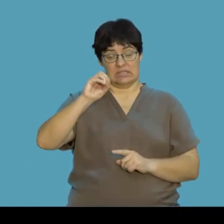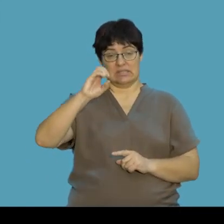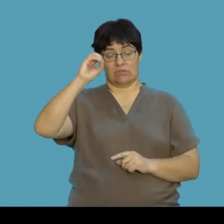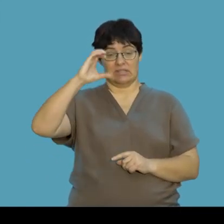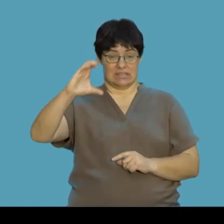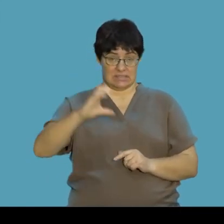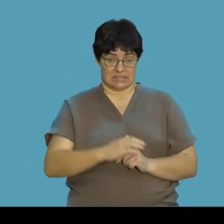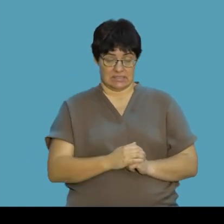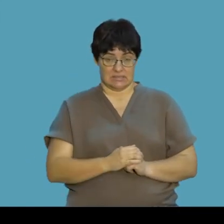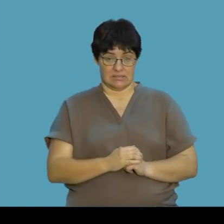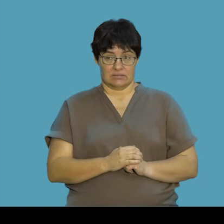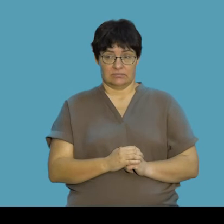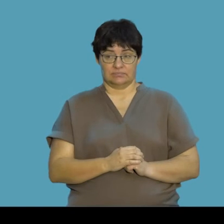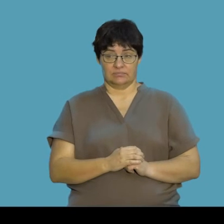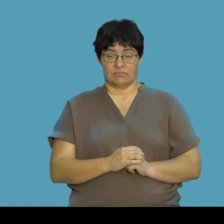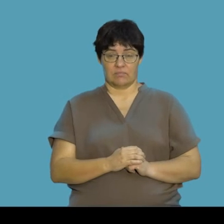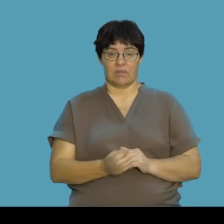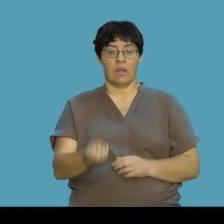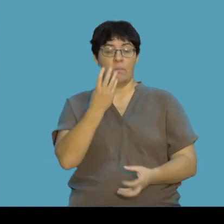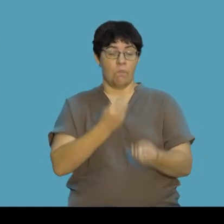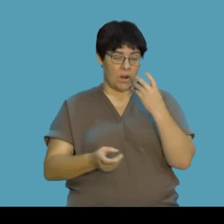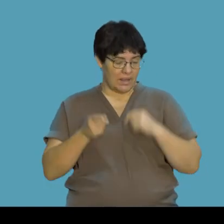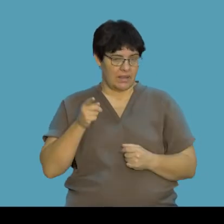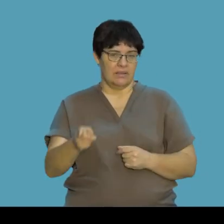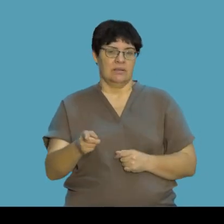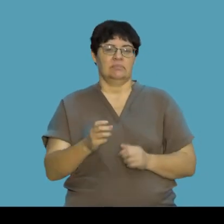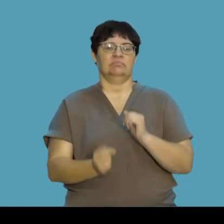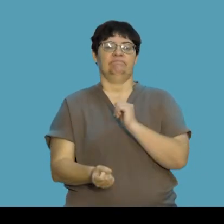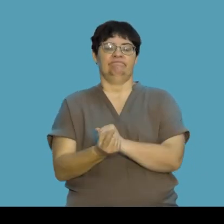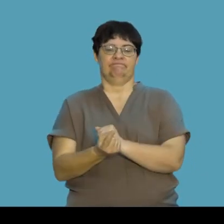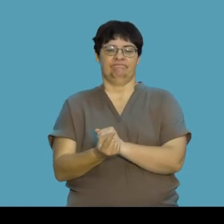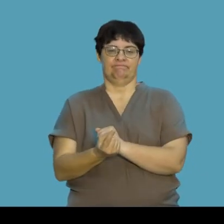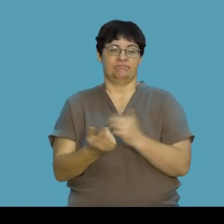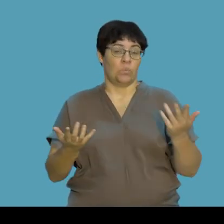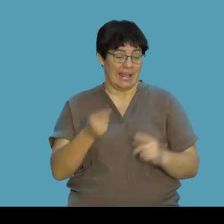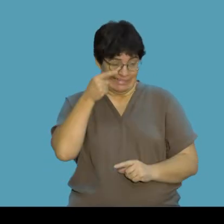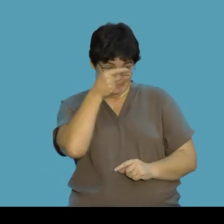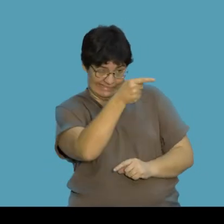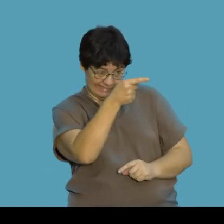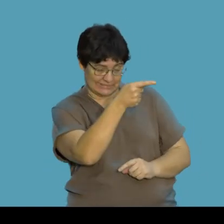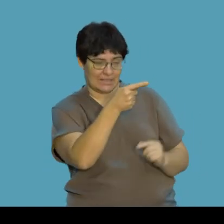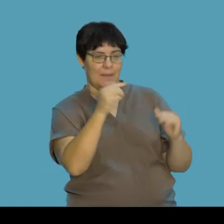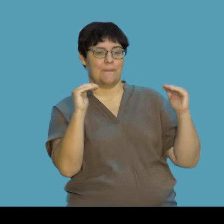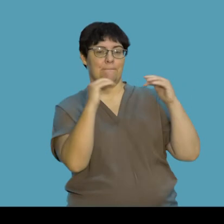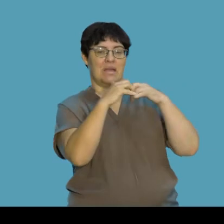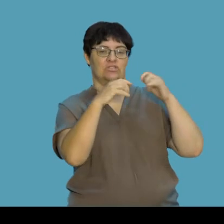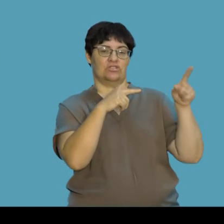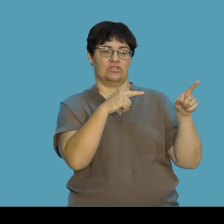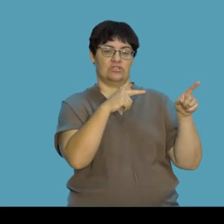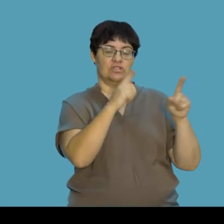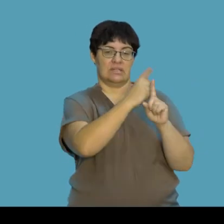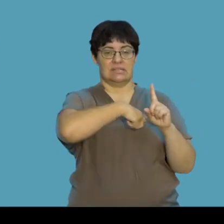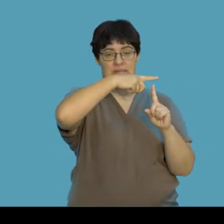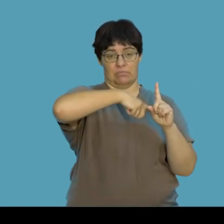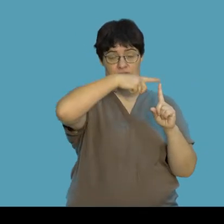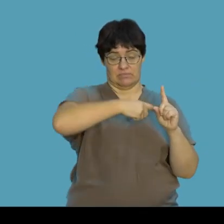that simply means, boiling is the process which took place at that temperature. So we need to be mindful of that,